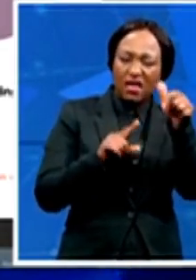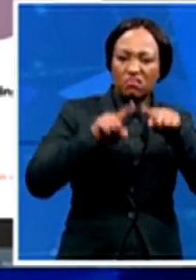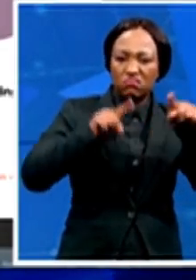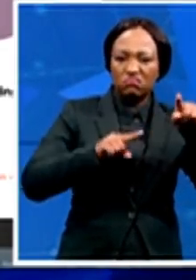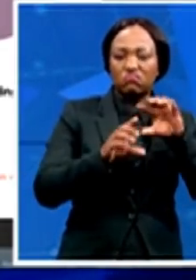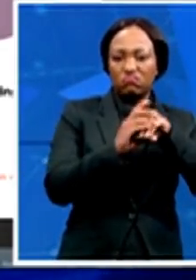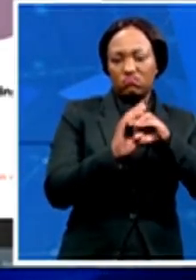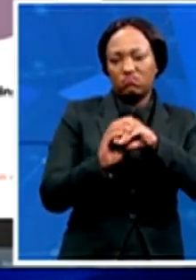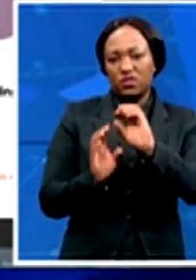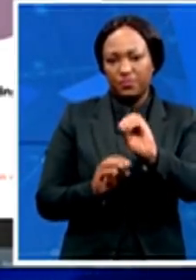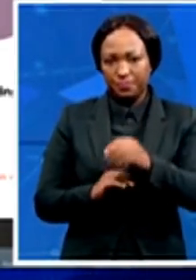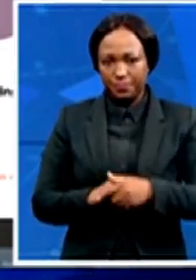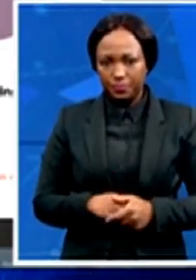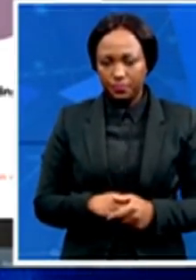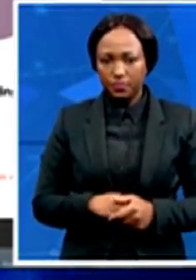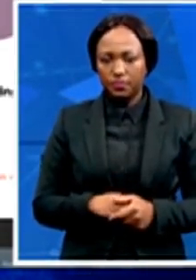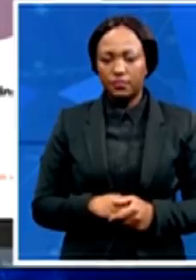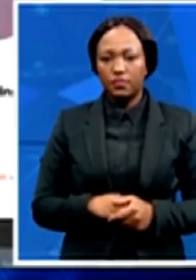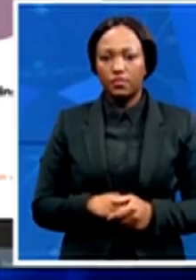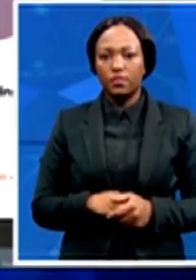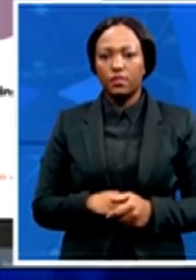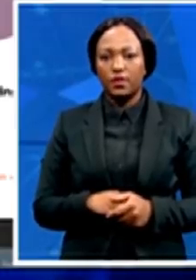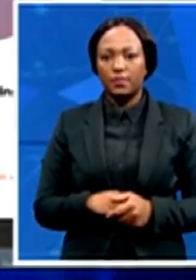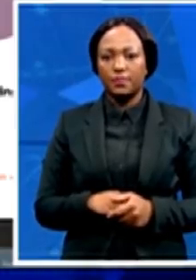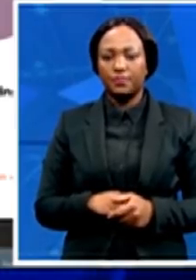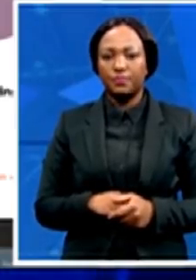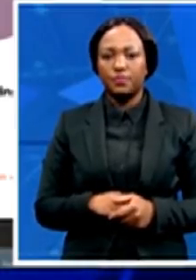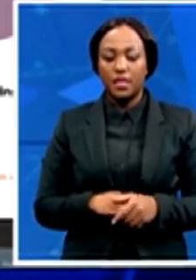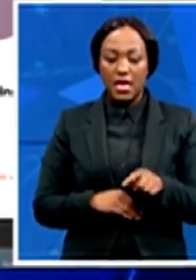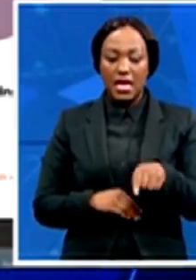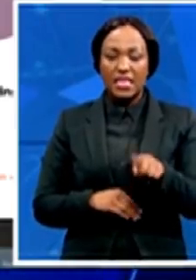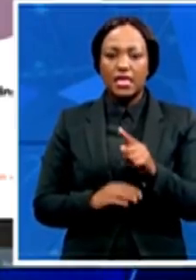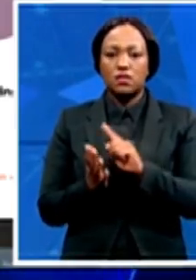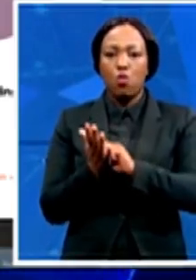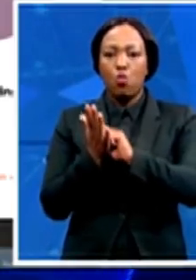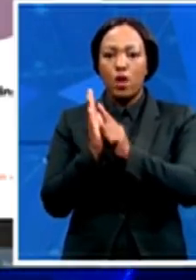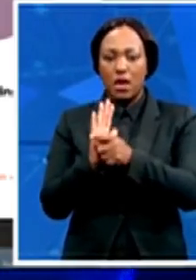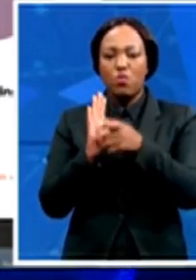is where we are. This week, we've hit 1 million vaccinations in this province. We're currently at